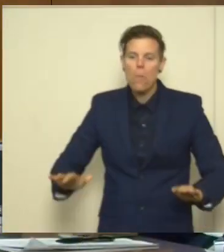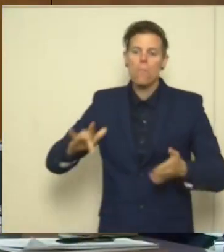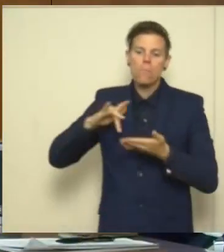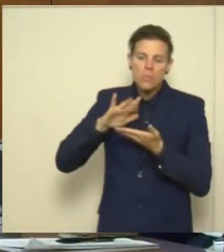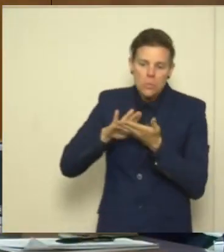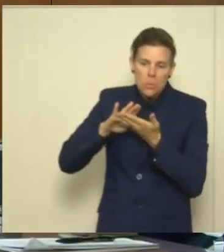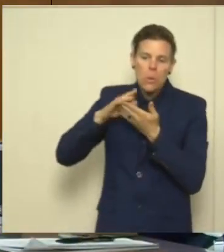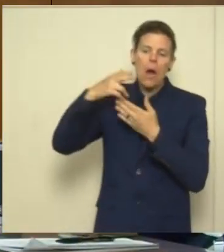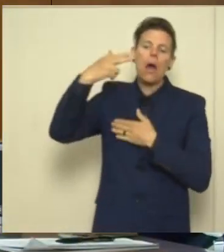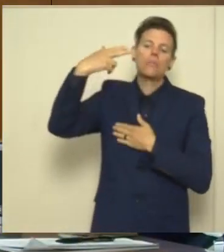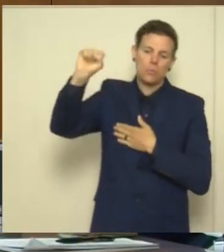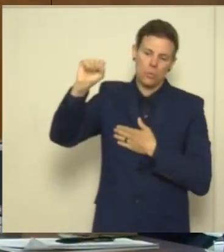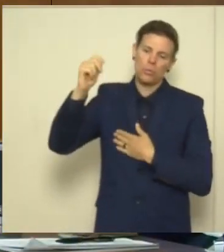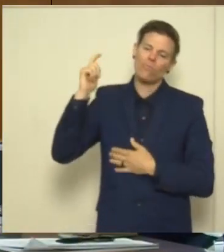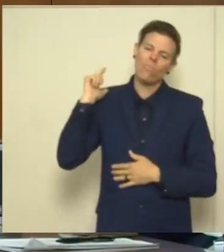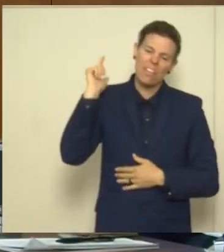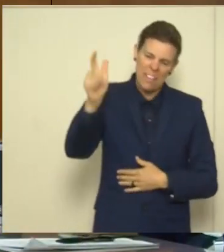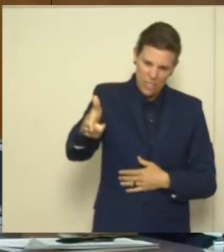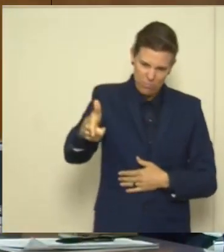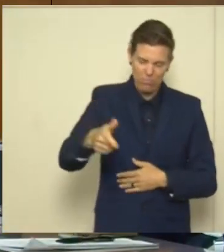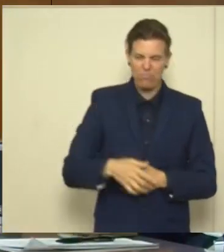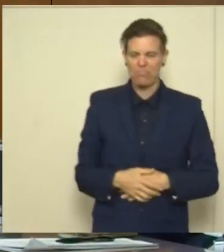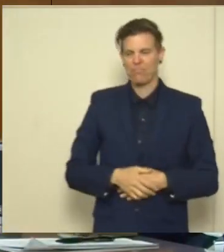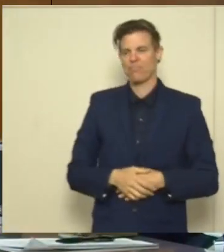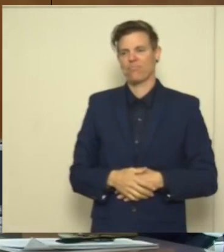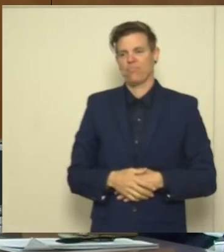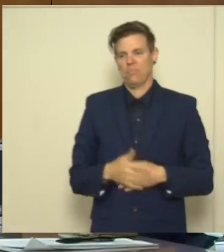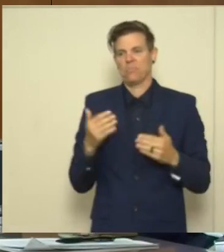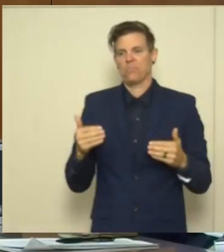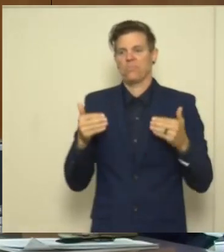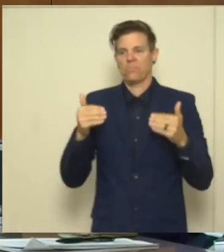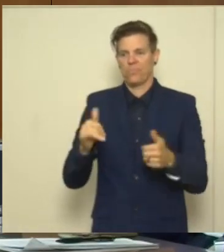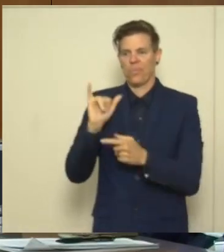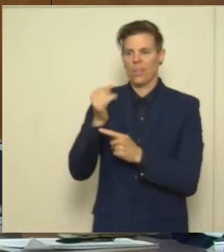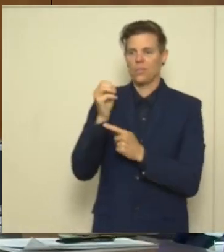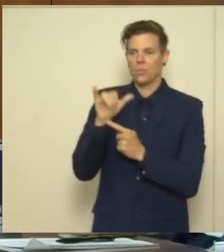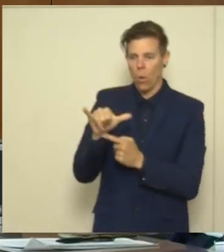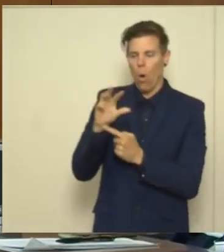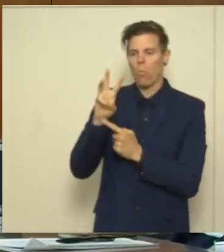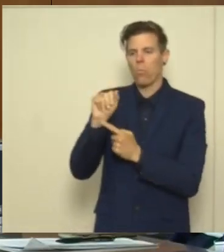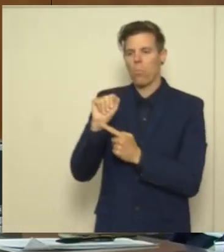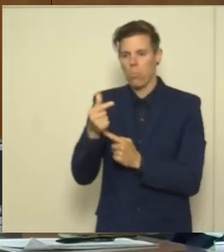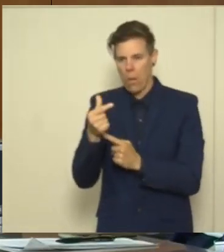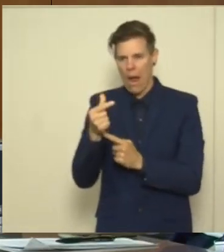Next, I'll go to Joy Wang with KOB4. Joy, you are unmuted. Go right ahead.